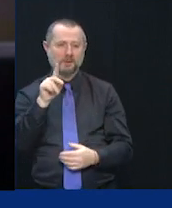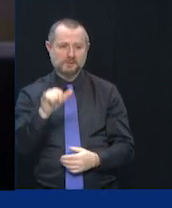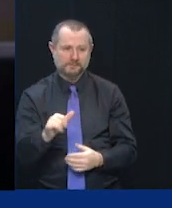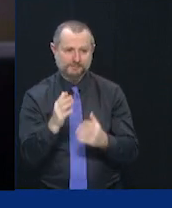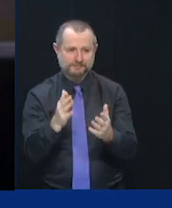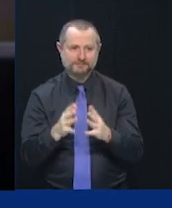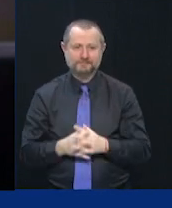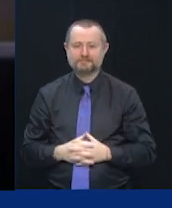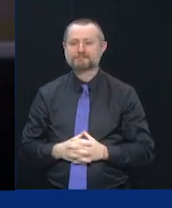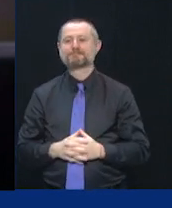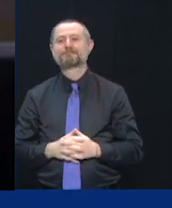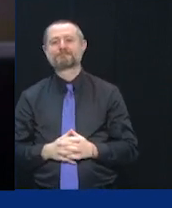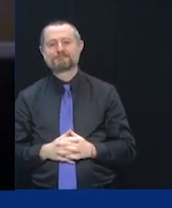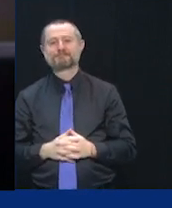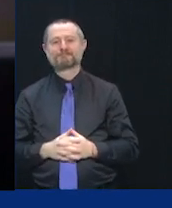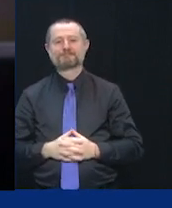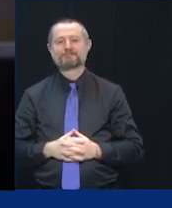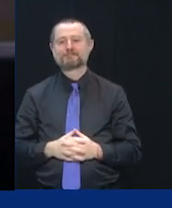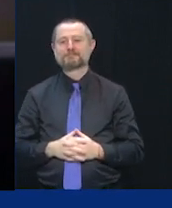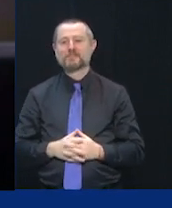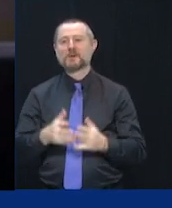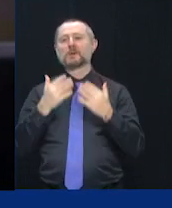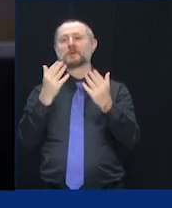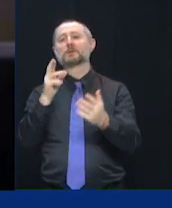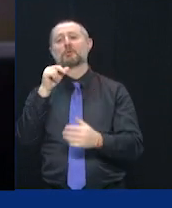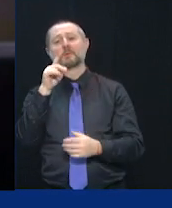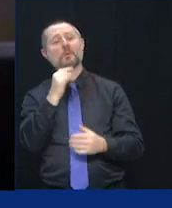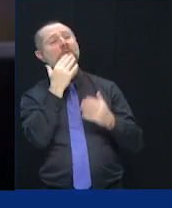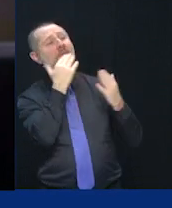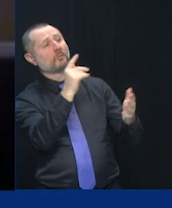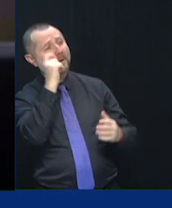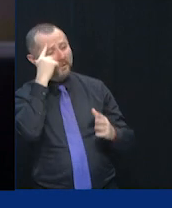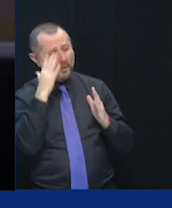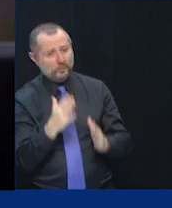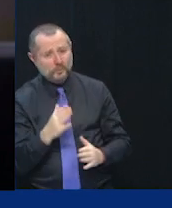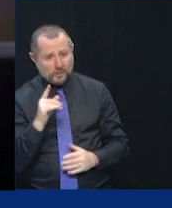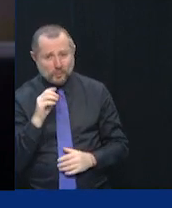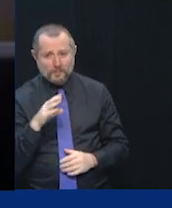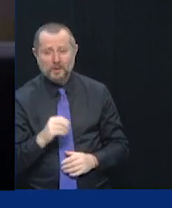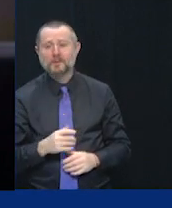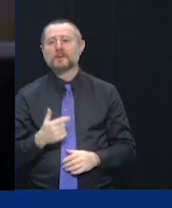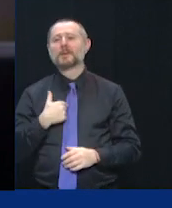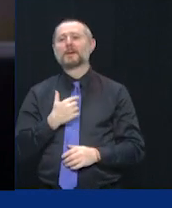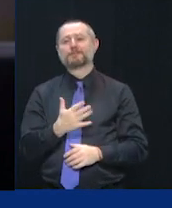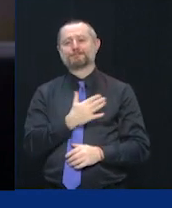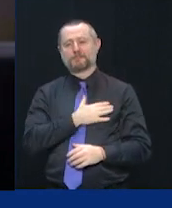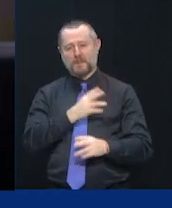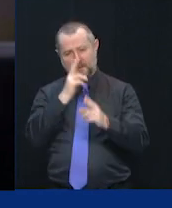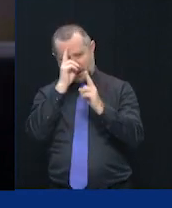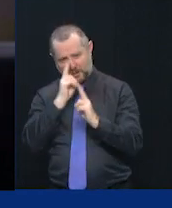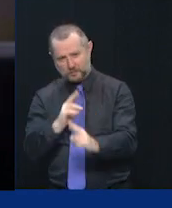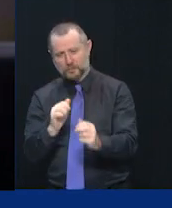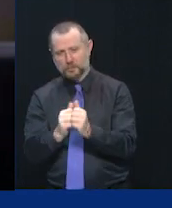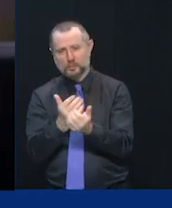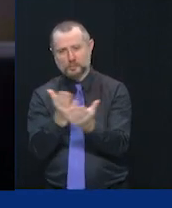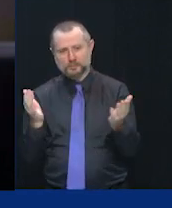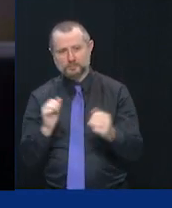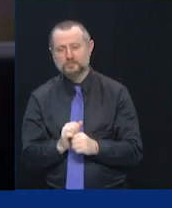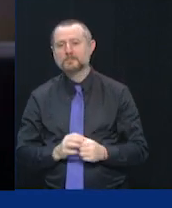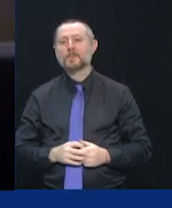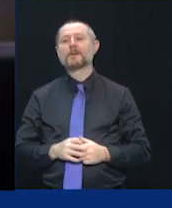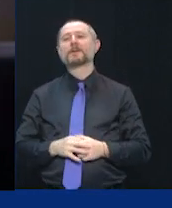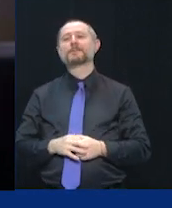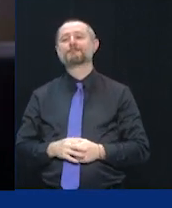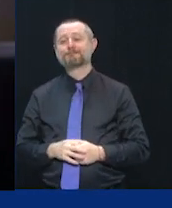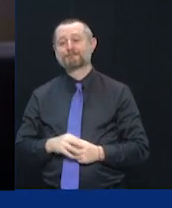Randy Levine. Thank you, Governor, and it's an honor to be with you today. Of course, we got